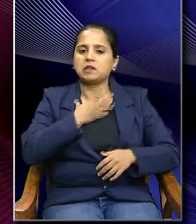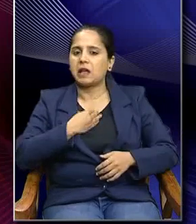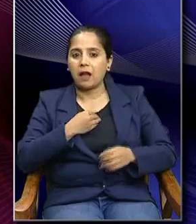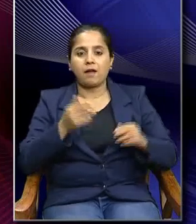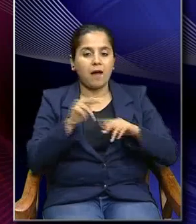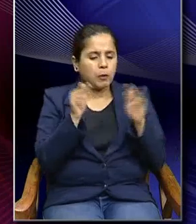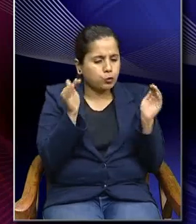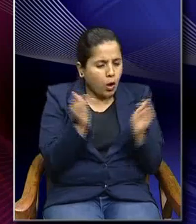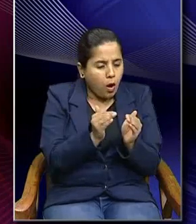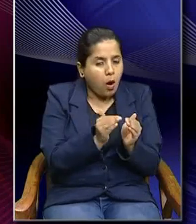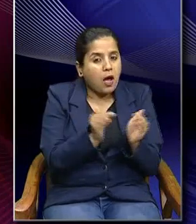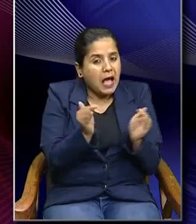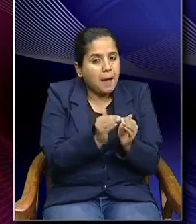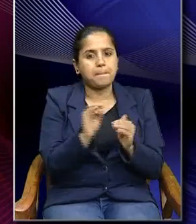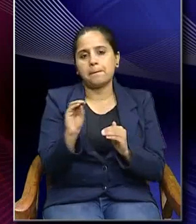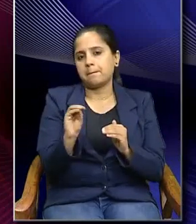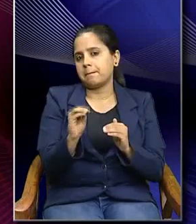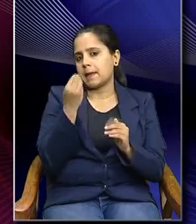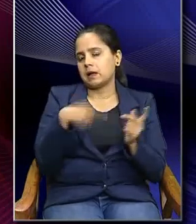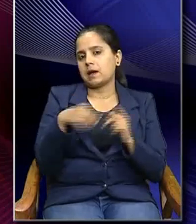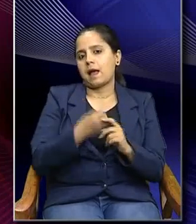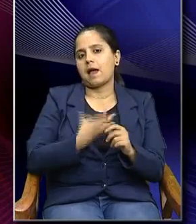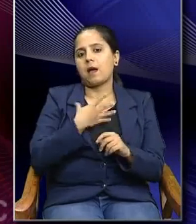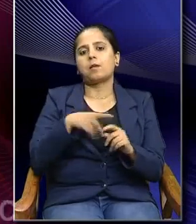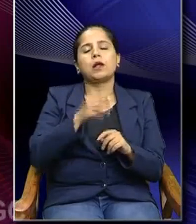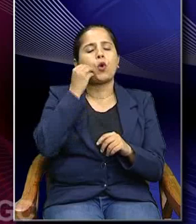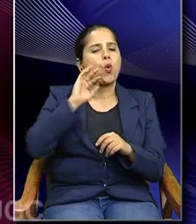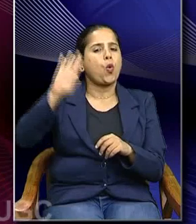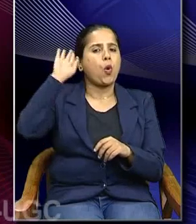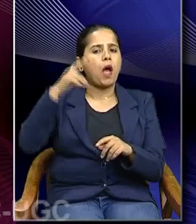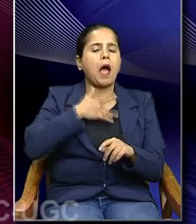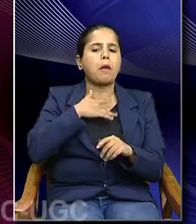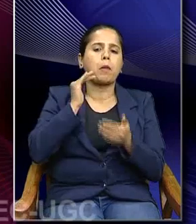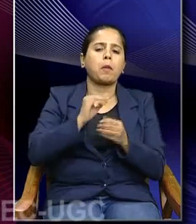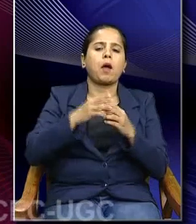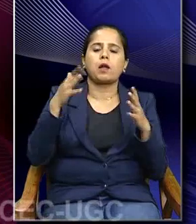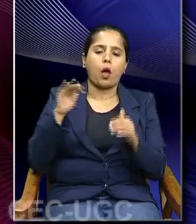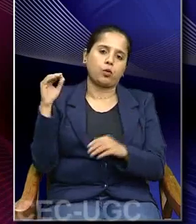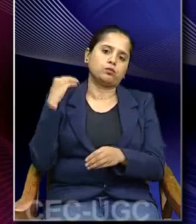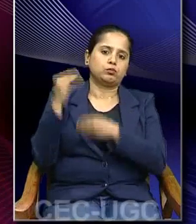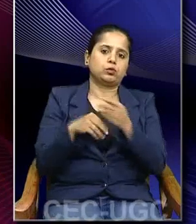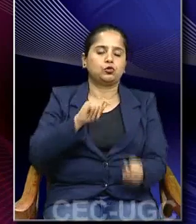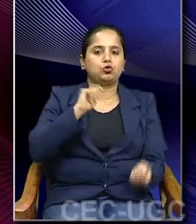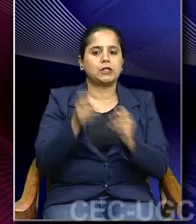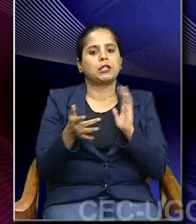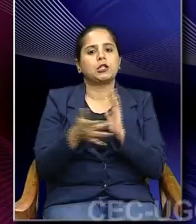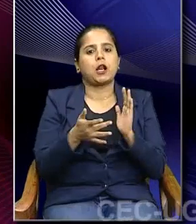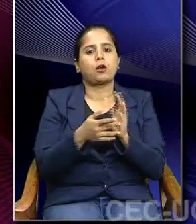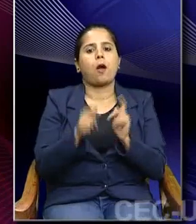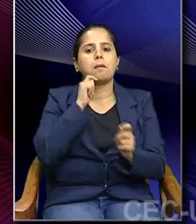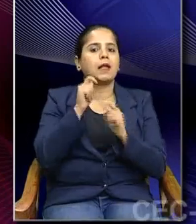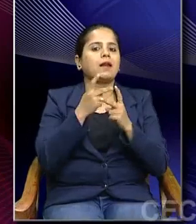they were kind of moving from the traditional method to more in terms of technology and